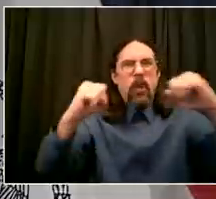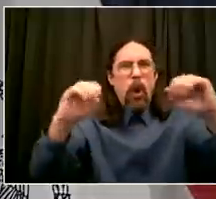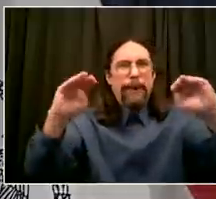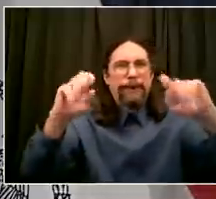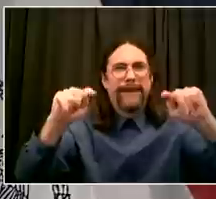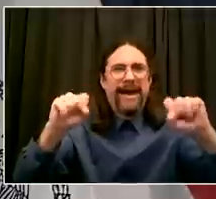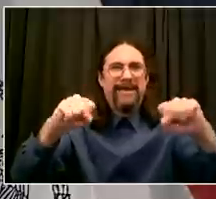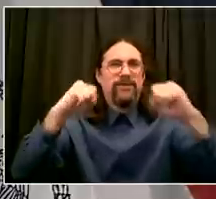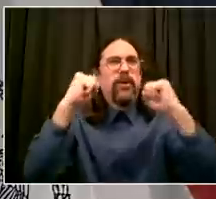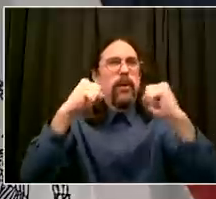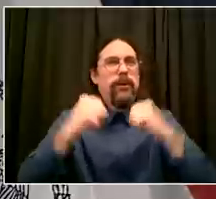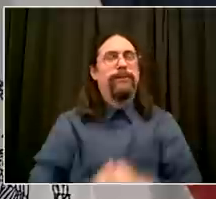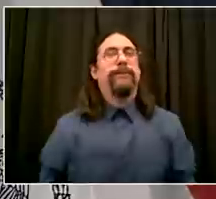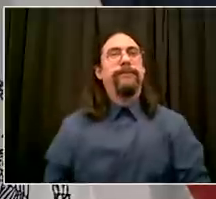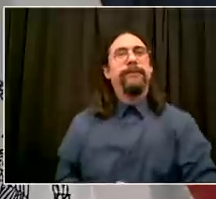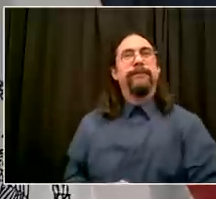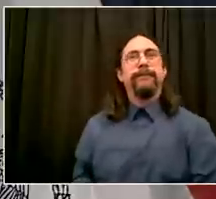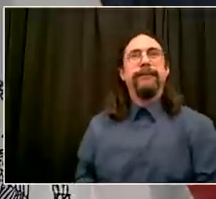to continue